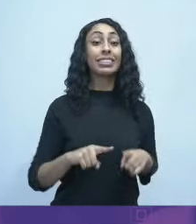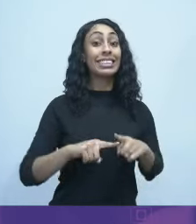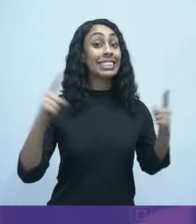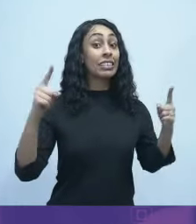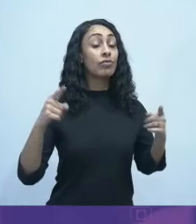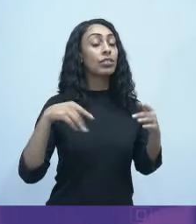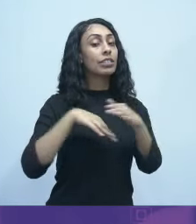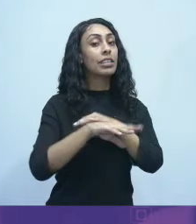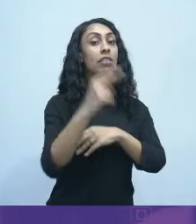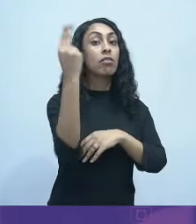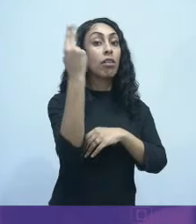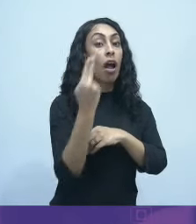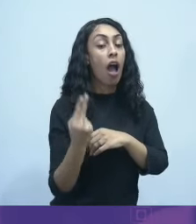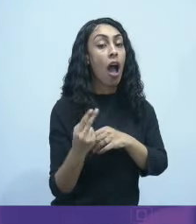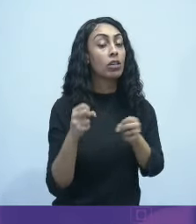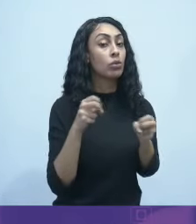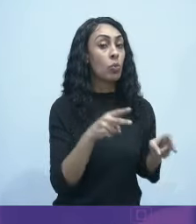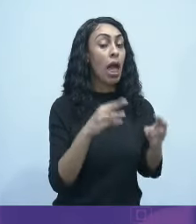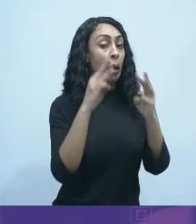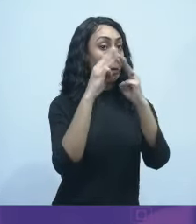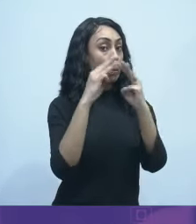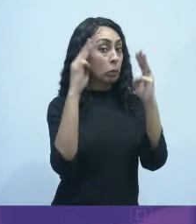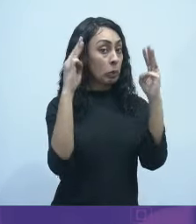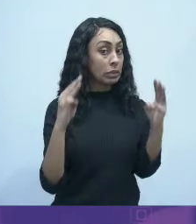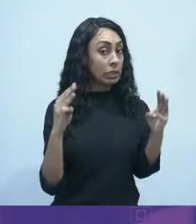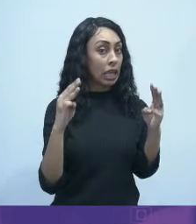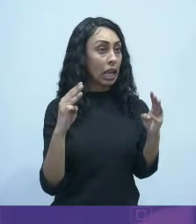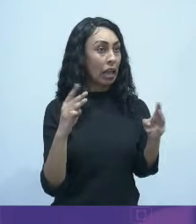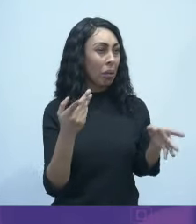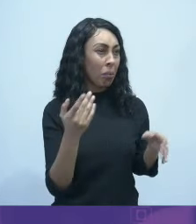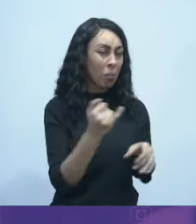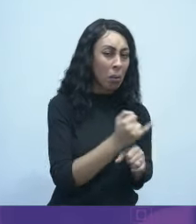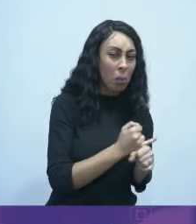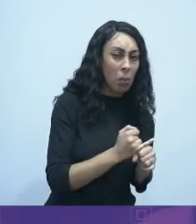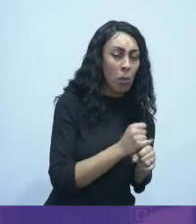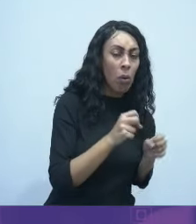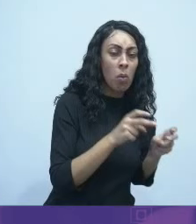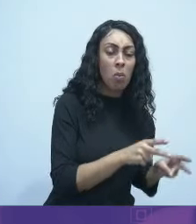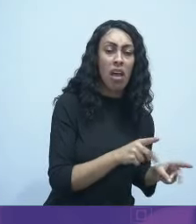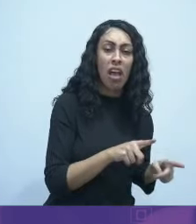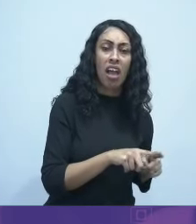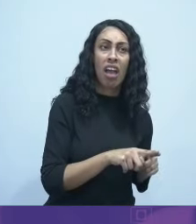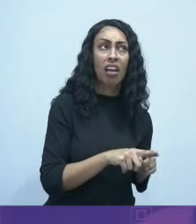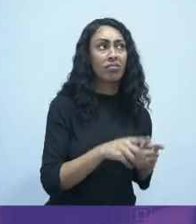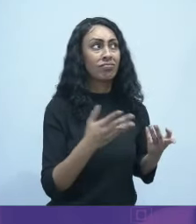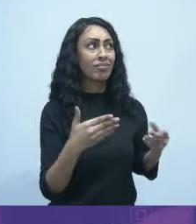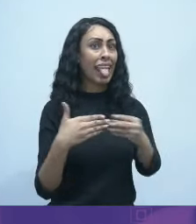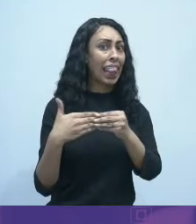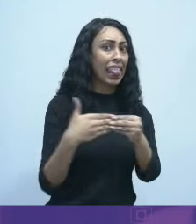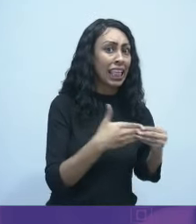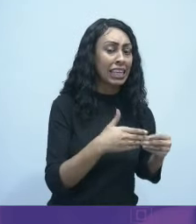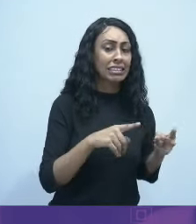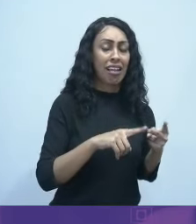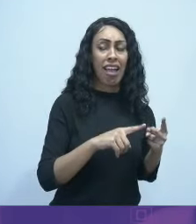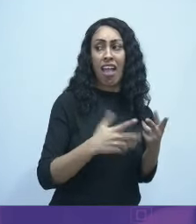Differences in art forms. Museums, for instance, do very poorly in some respects in terms of leadership and